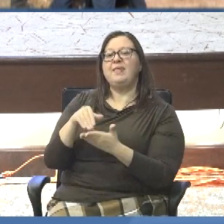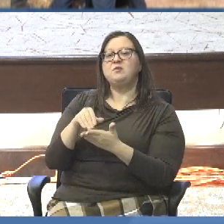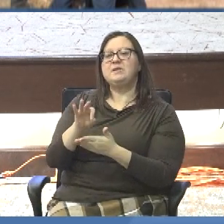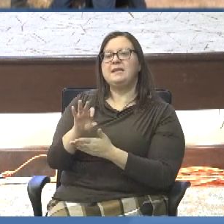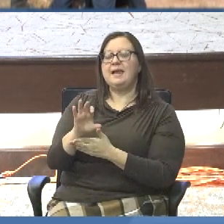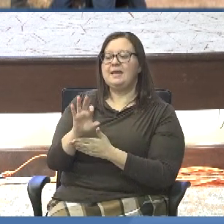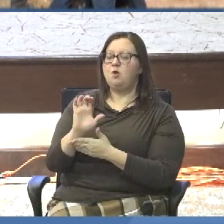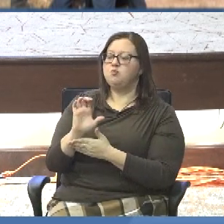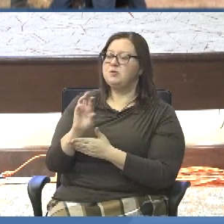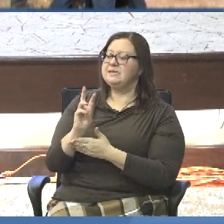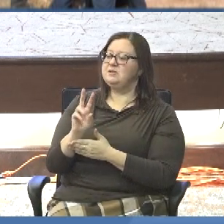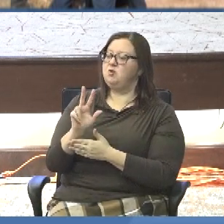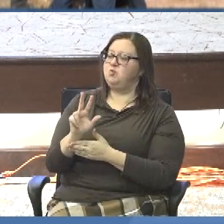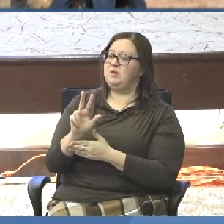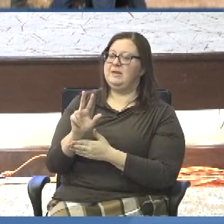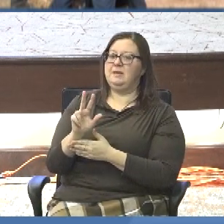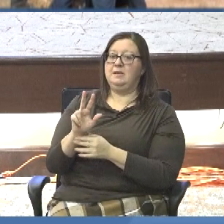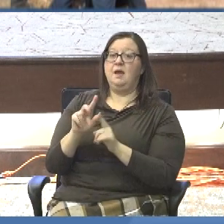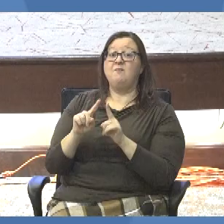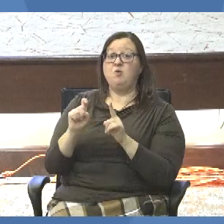in 2024.